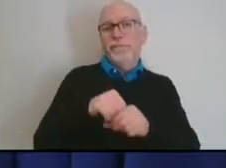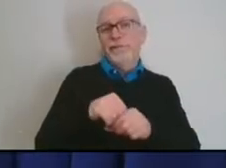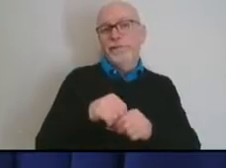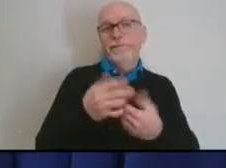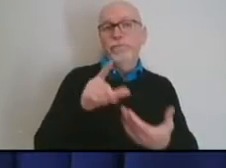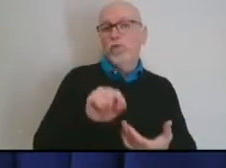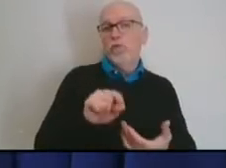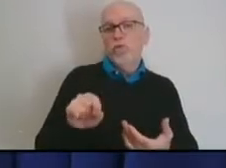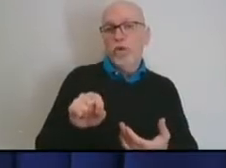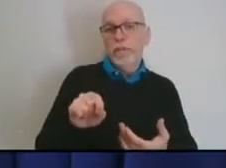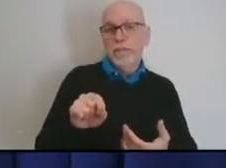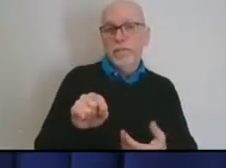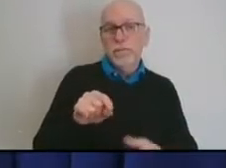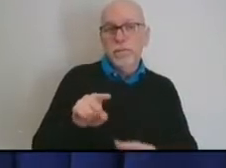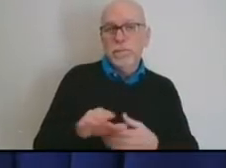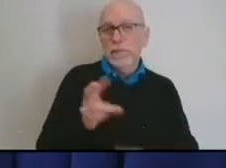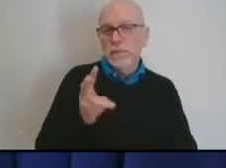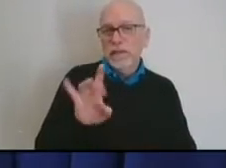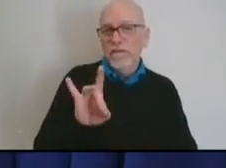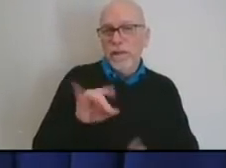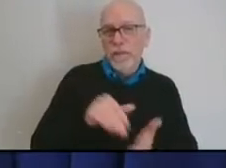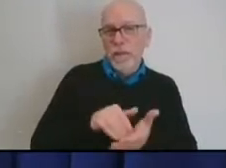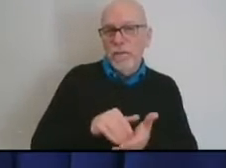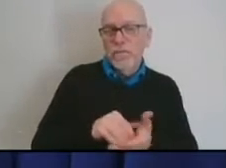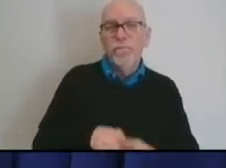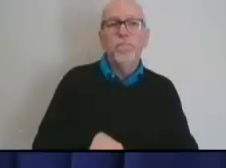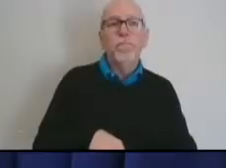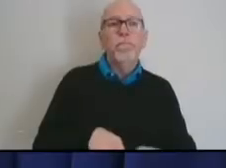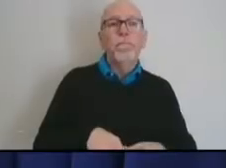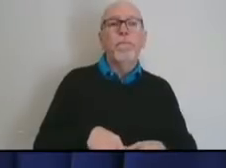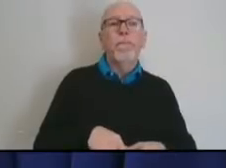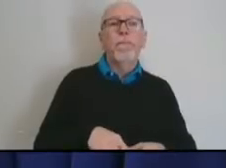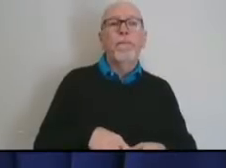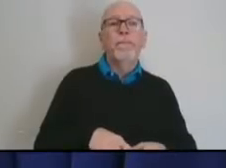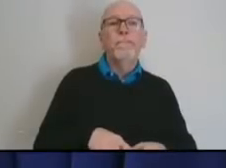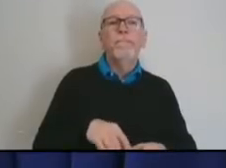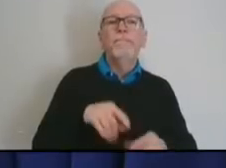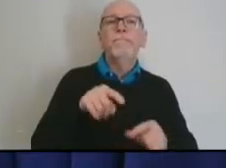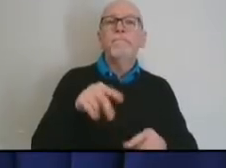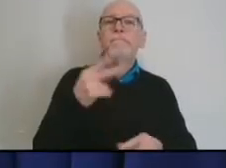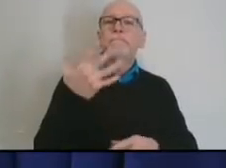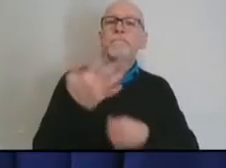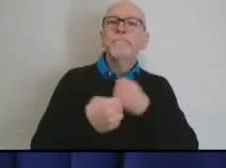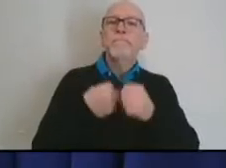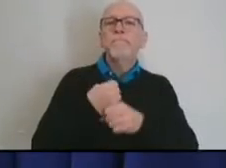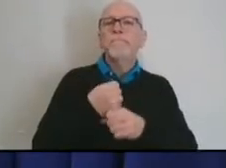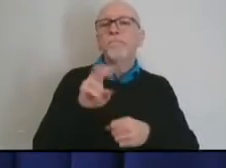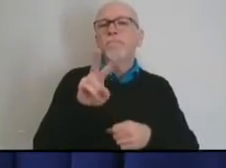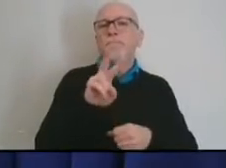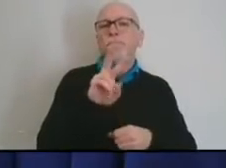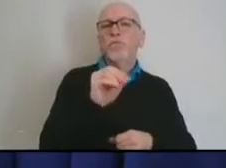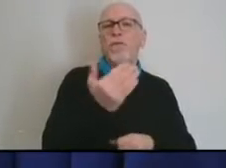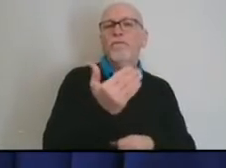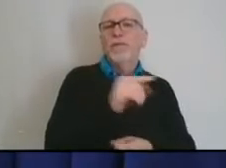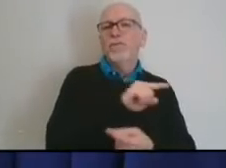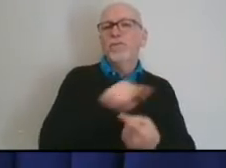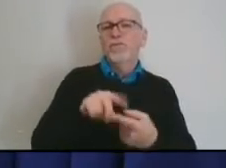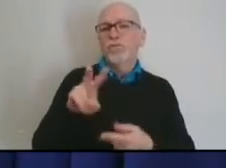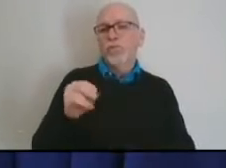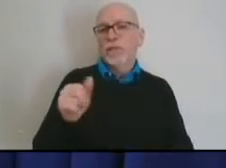about 78,000. If you look at the 5 years, 2015 through